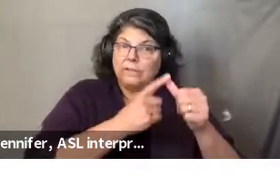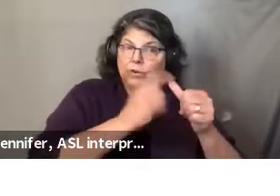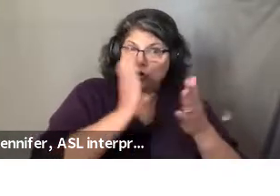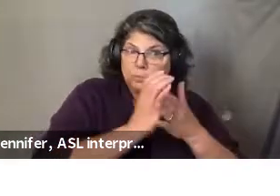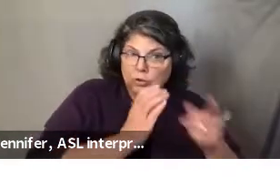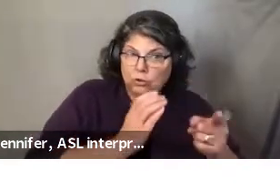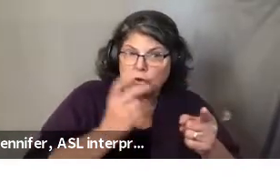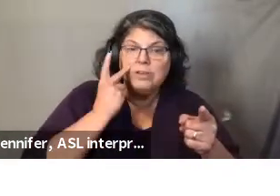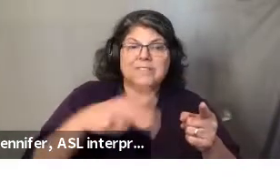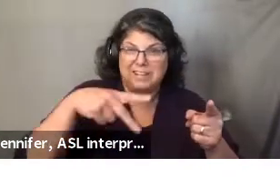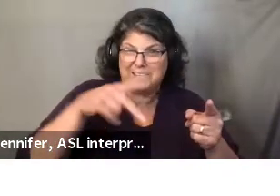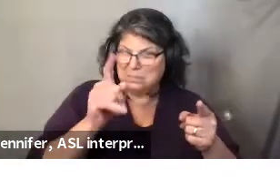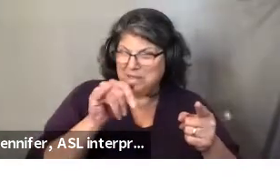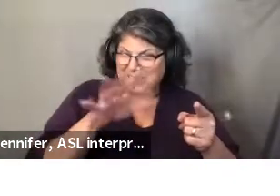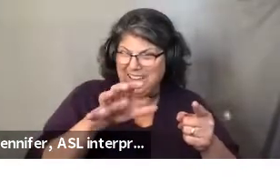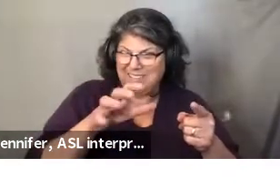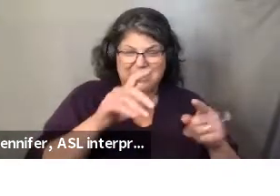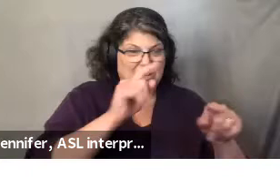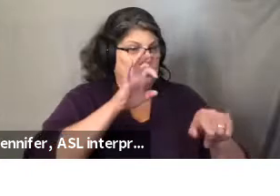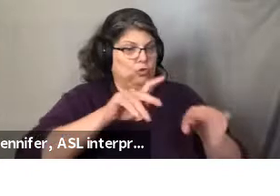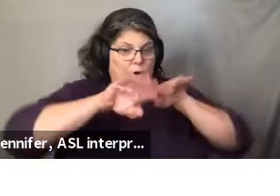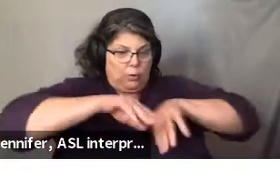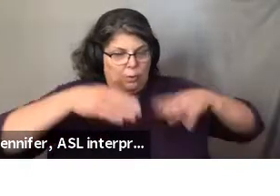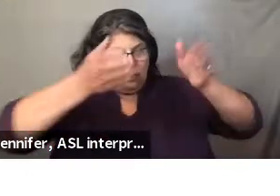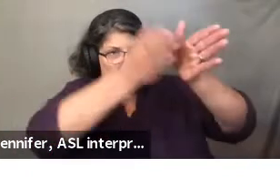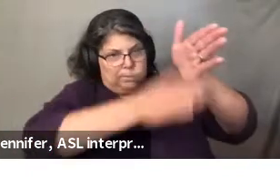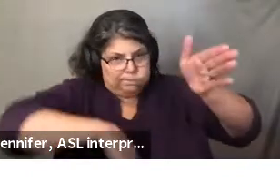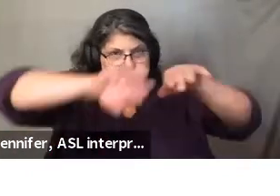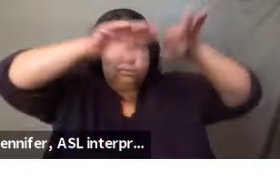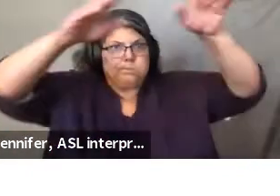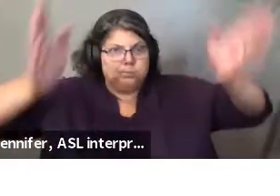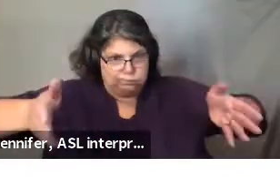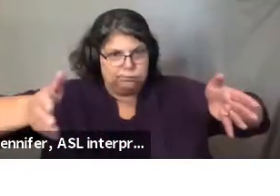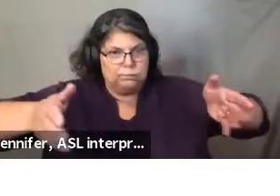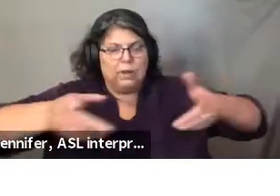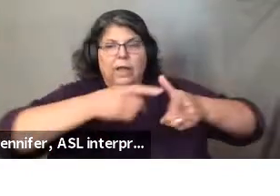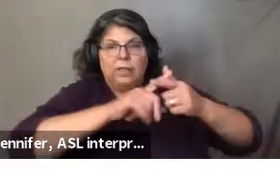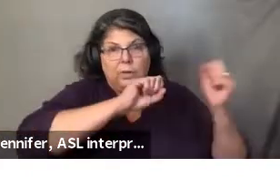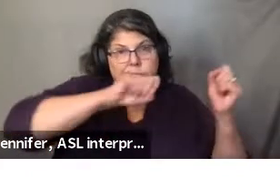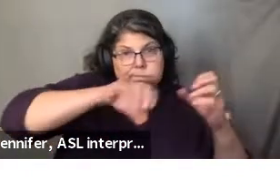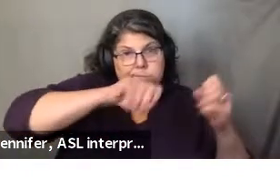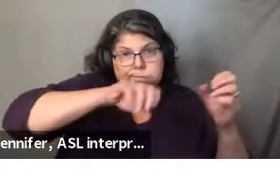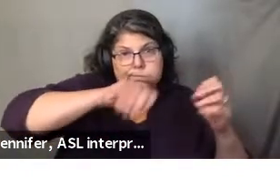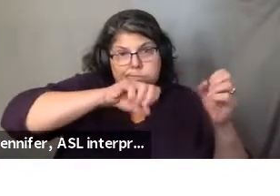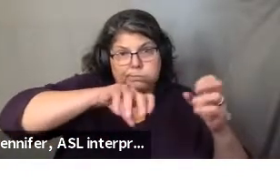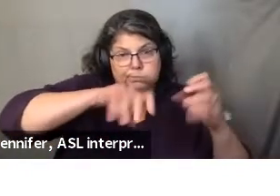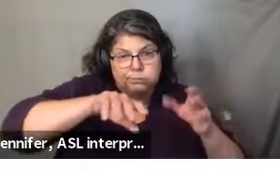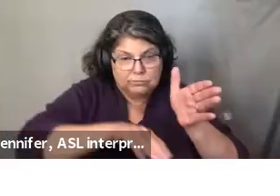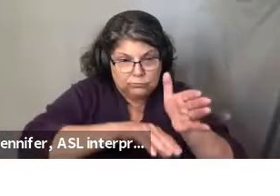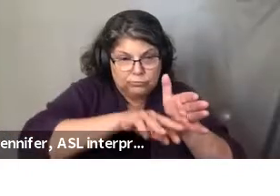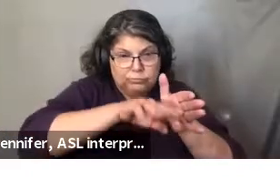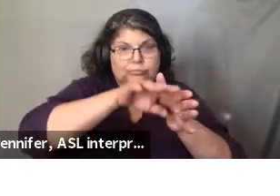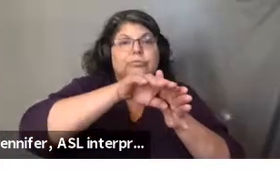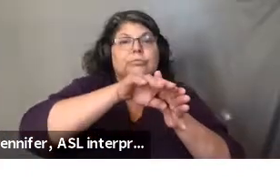the plastic over the sides. And as they fill it up, when it's complete, the filling up